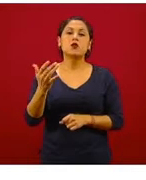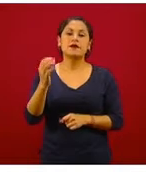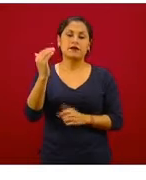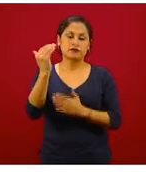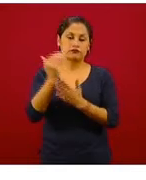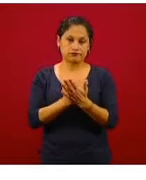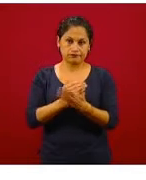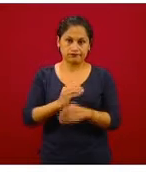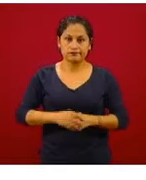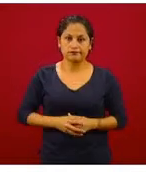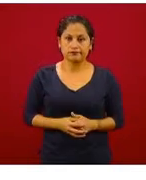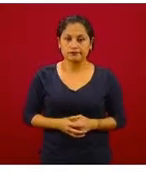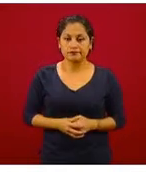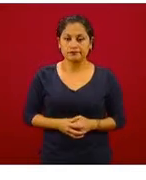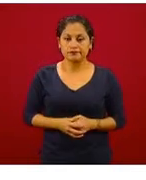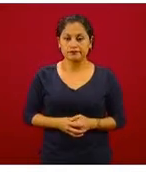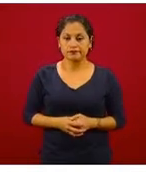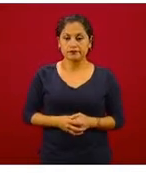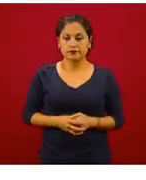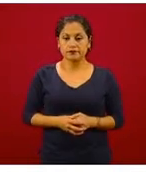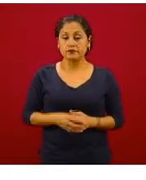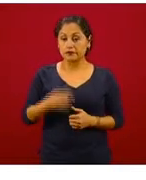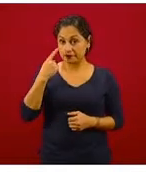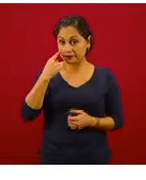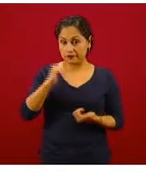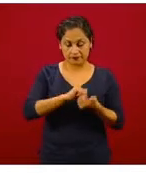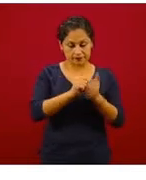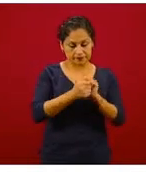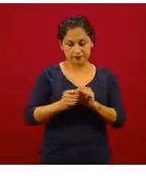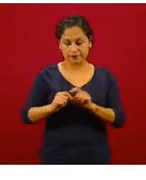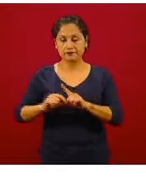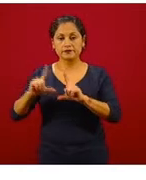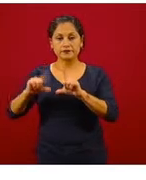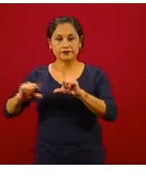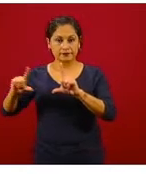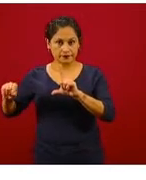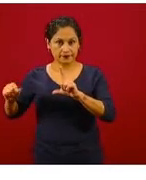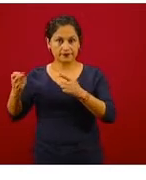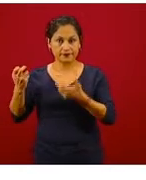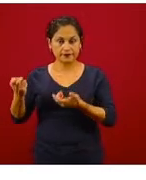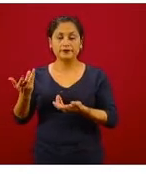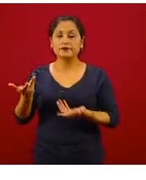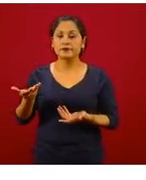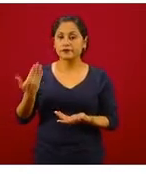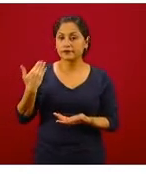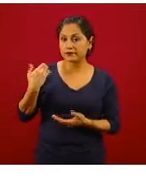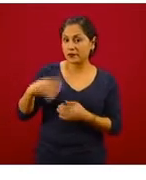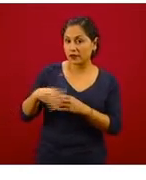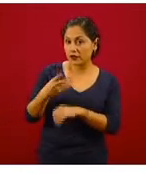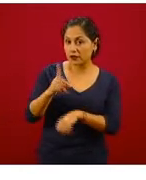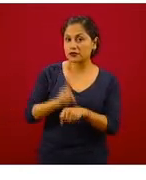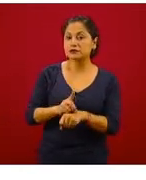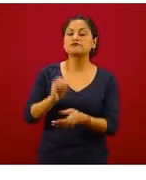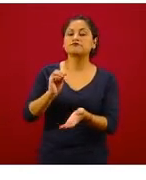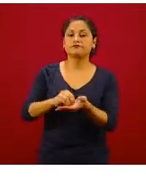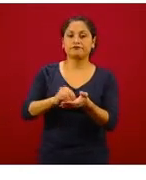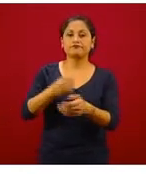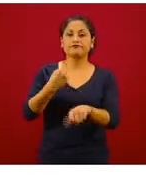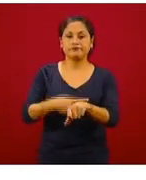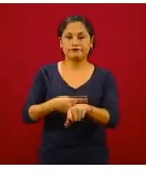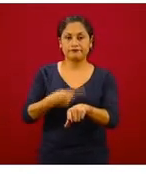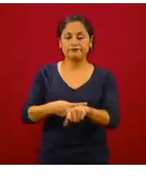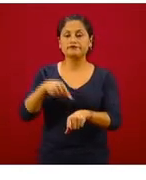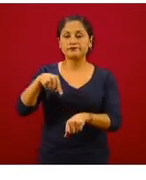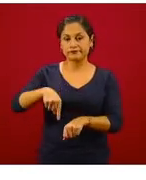Quintana Roo has less than 500 cases now, active confirmed cases. Here's the same information, the recent burden of